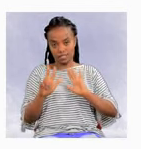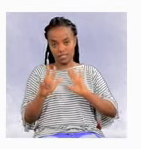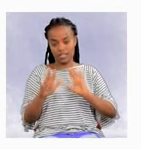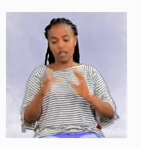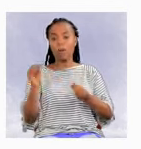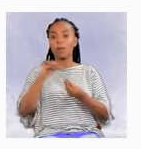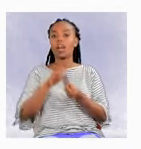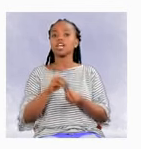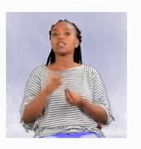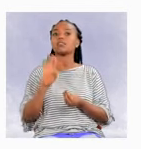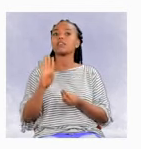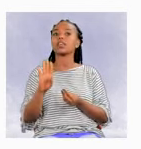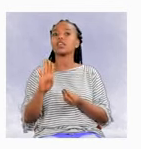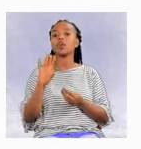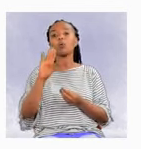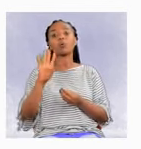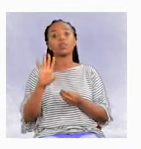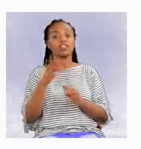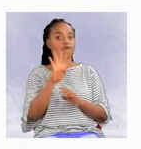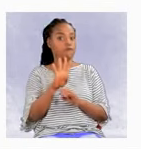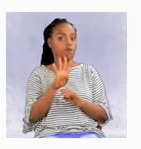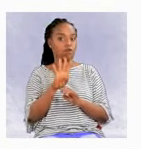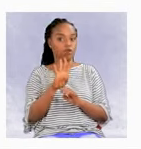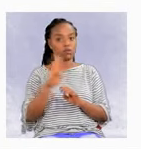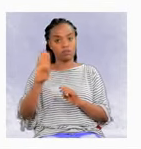plus b, our b is this 4